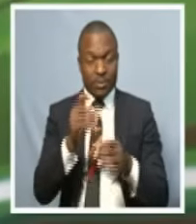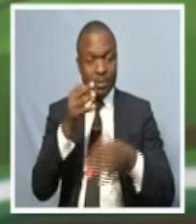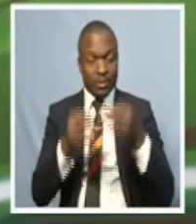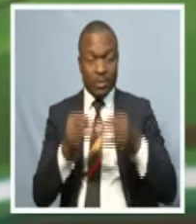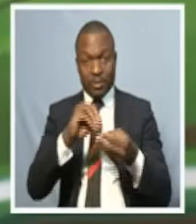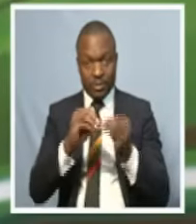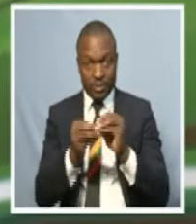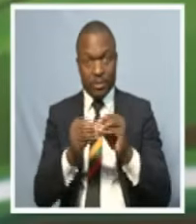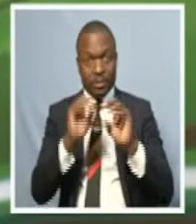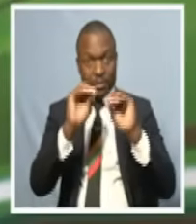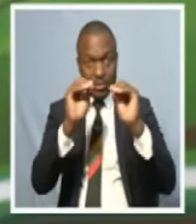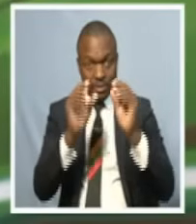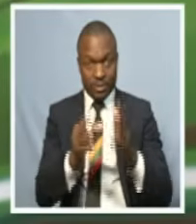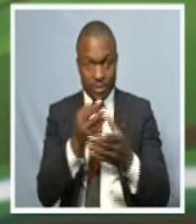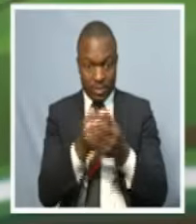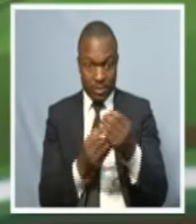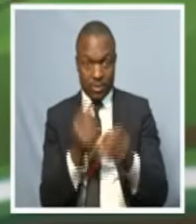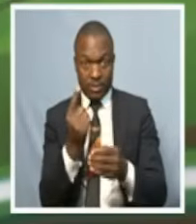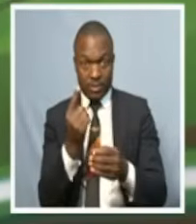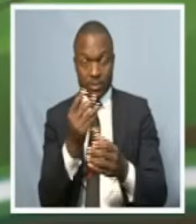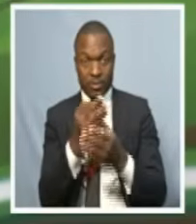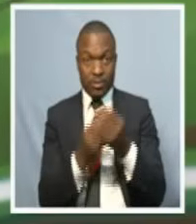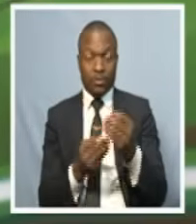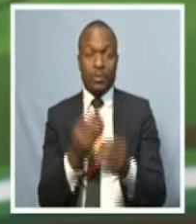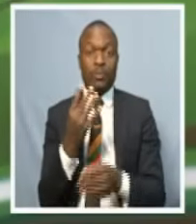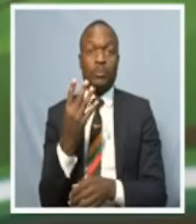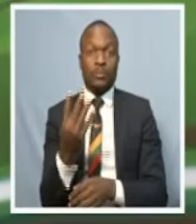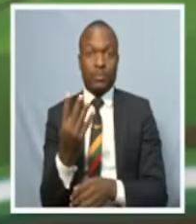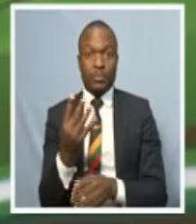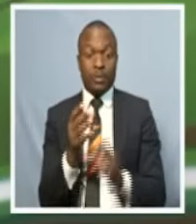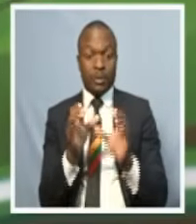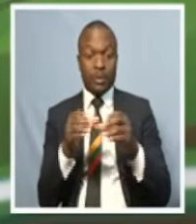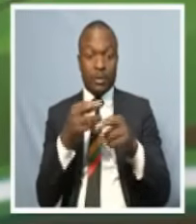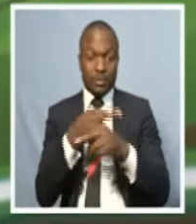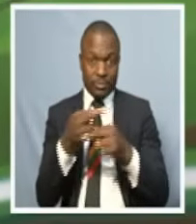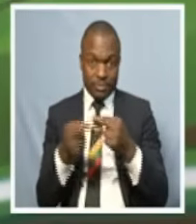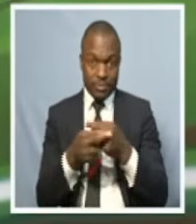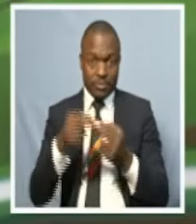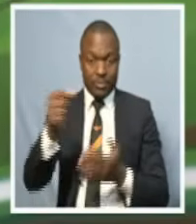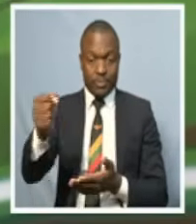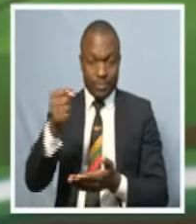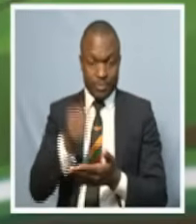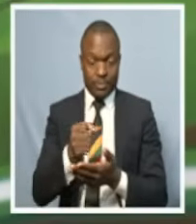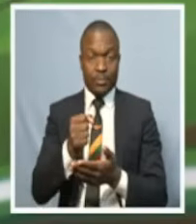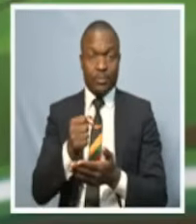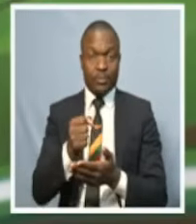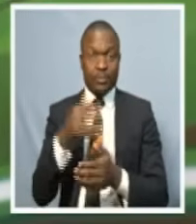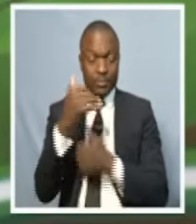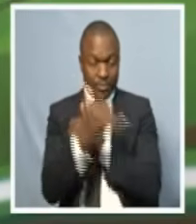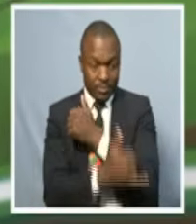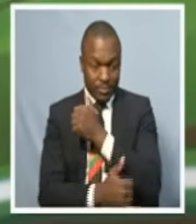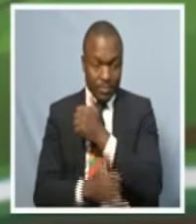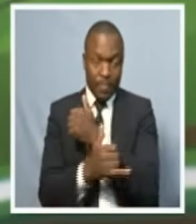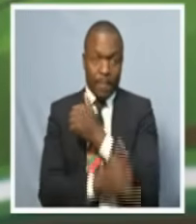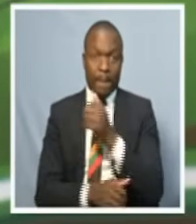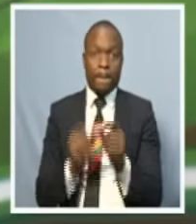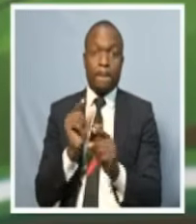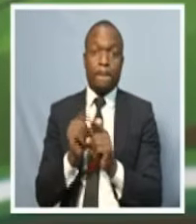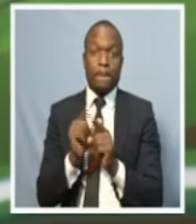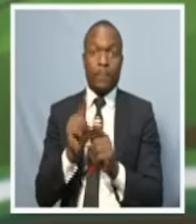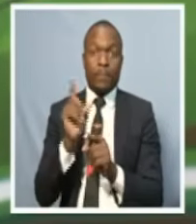of teachers of Form 1 to 4 classes that were employed countrywide as of December 2025